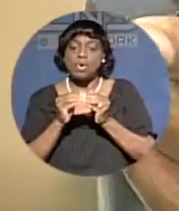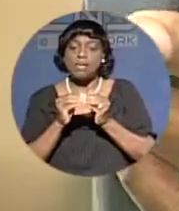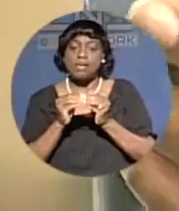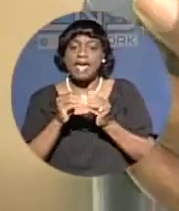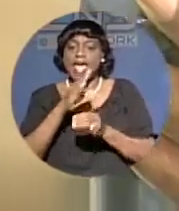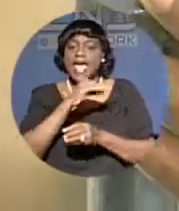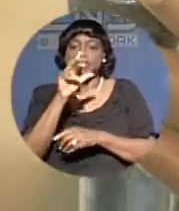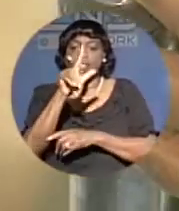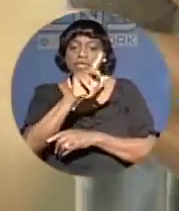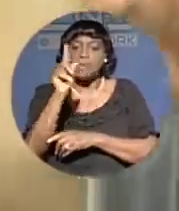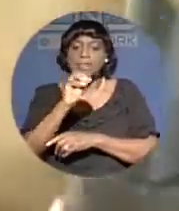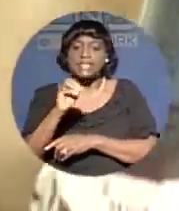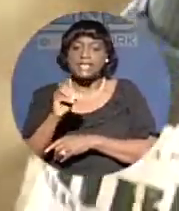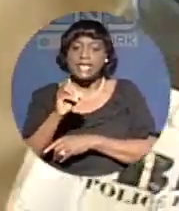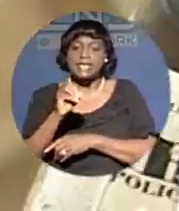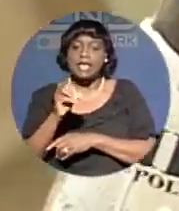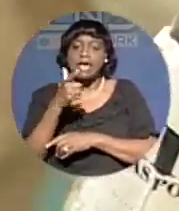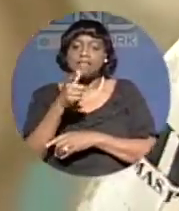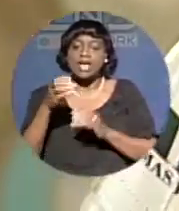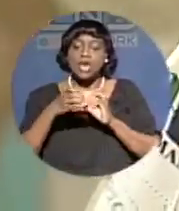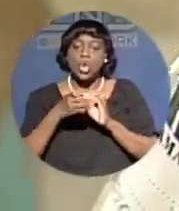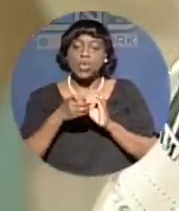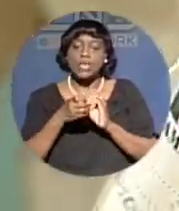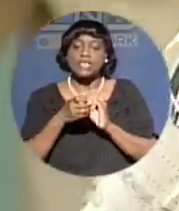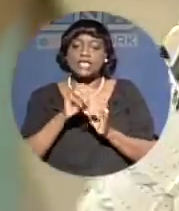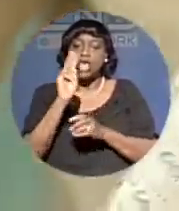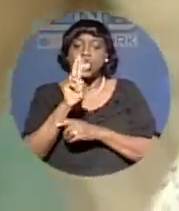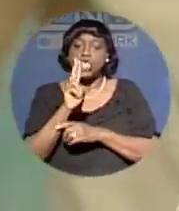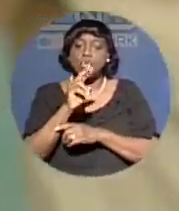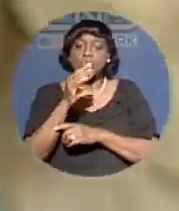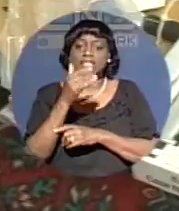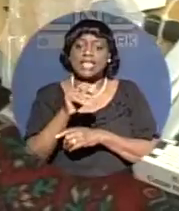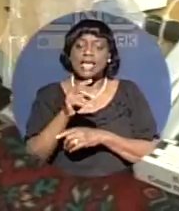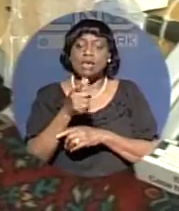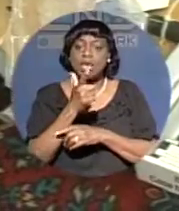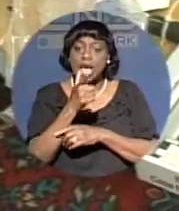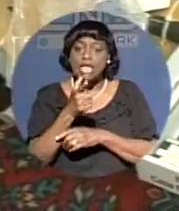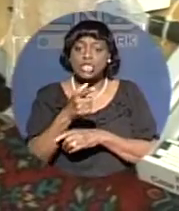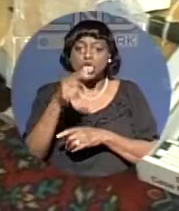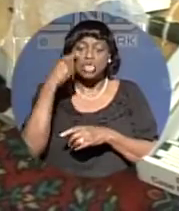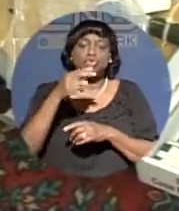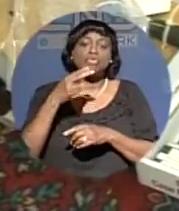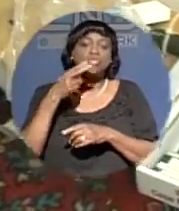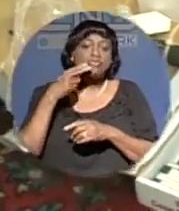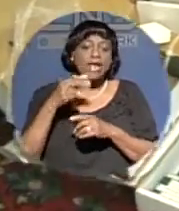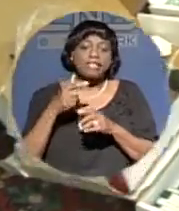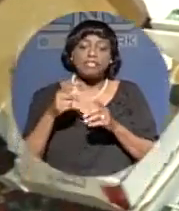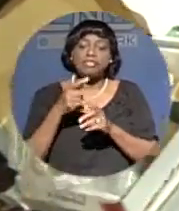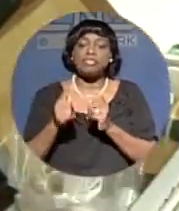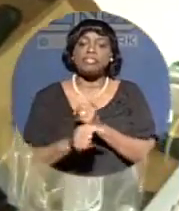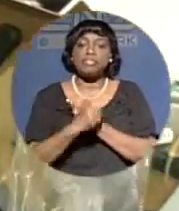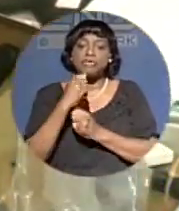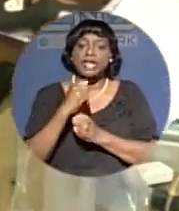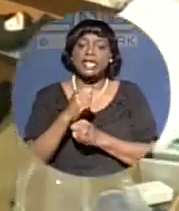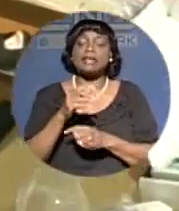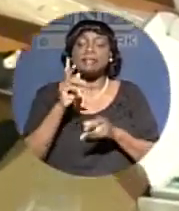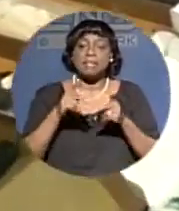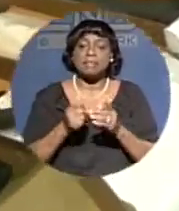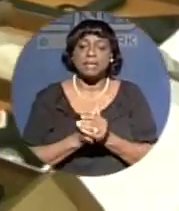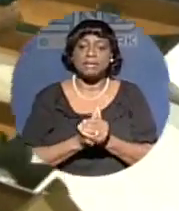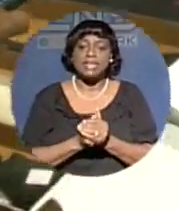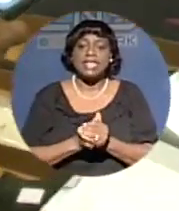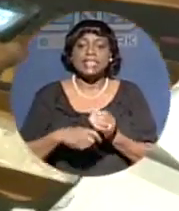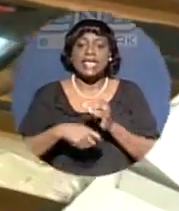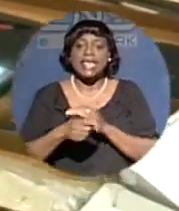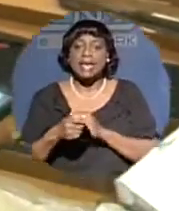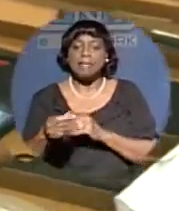about 3% of gun owners had used their weapons to threaten household members. Also, that gambling and alcohol abuse were two